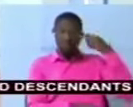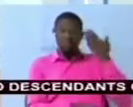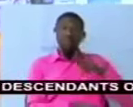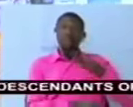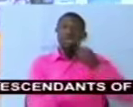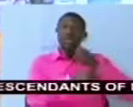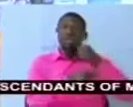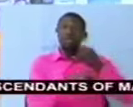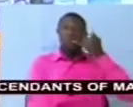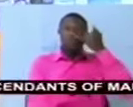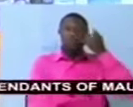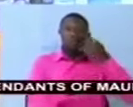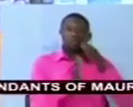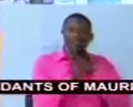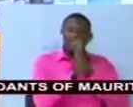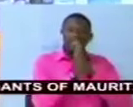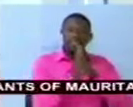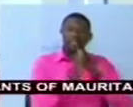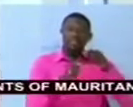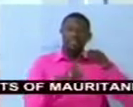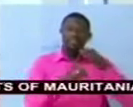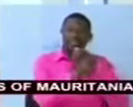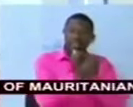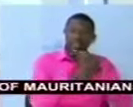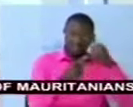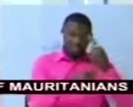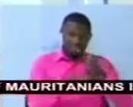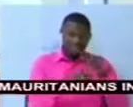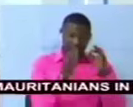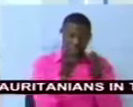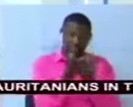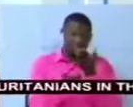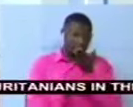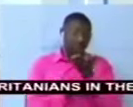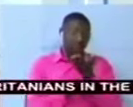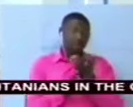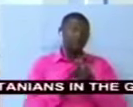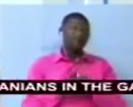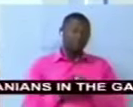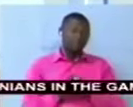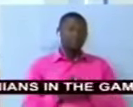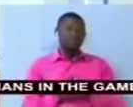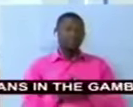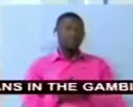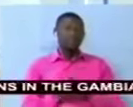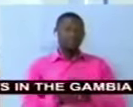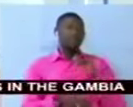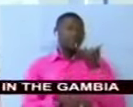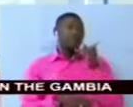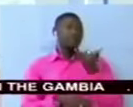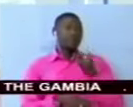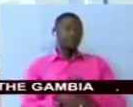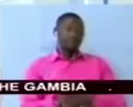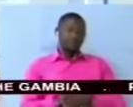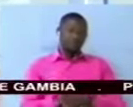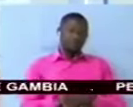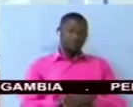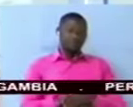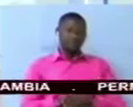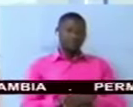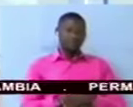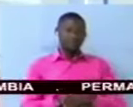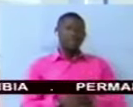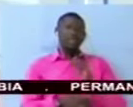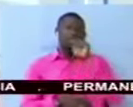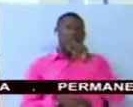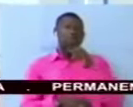Exactly, wow. Exactly. And your reason, therefore, for calling him was that this is a man who lived in almost the